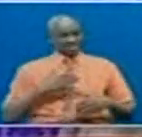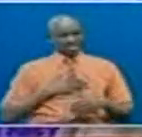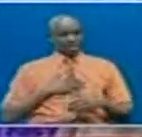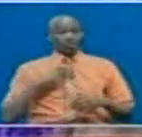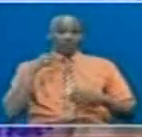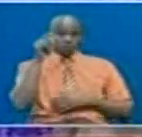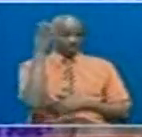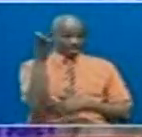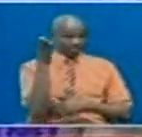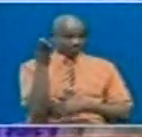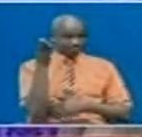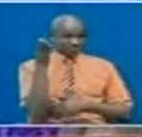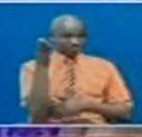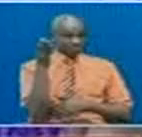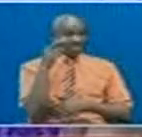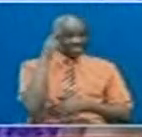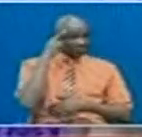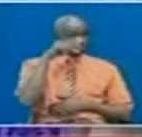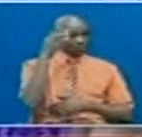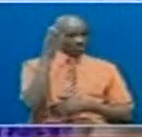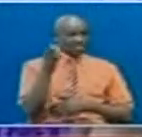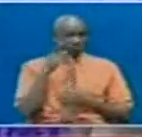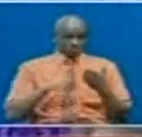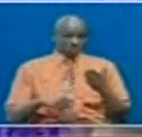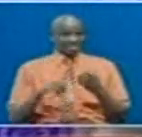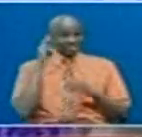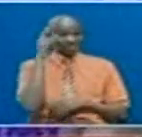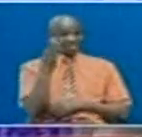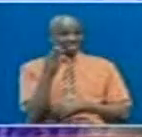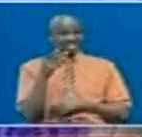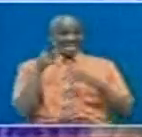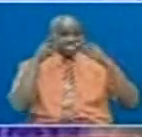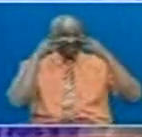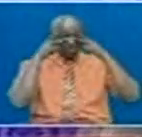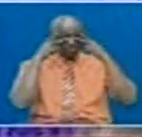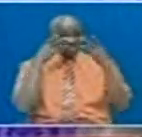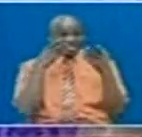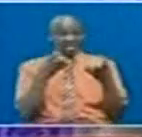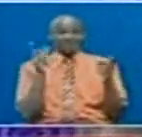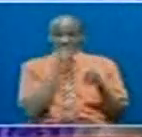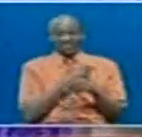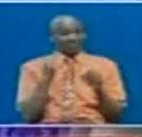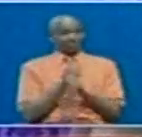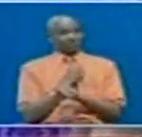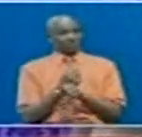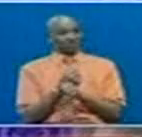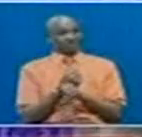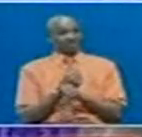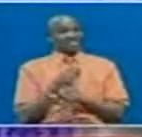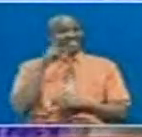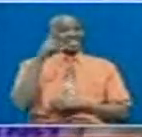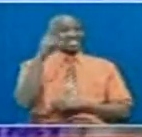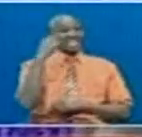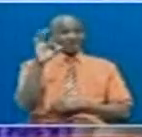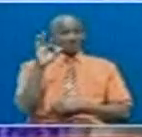going to go there. The reasons for going there are still there. Al-Shabaab is not yet finished. And if actually the KDF does